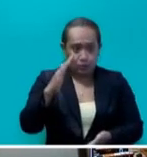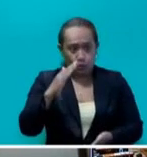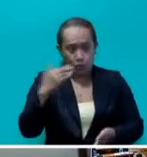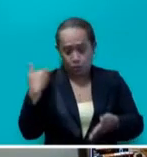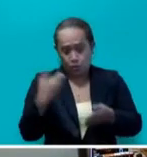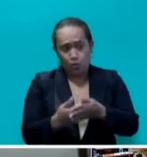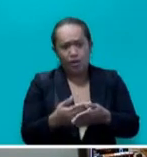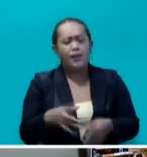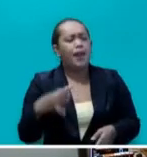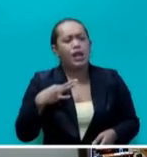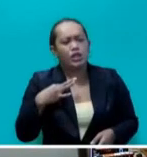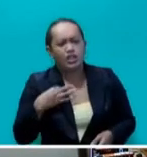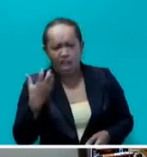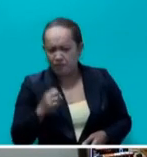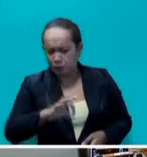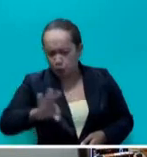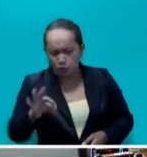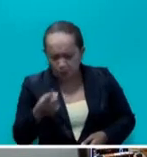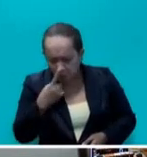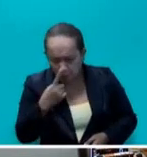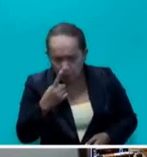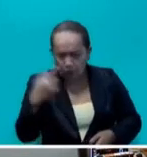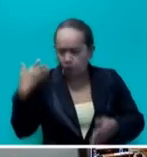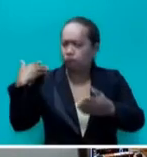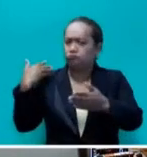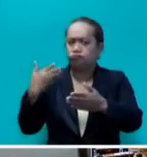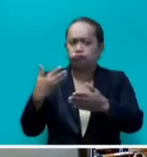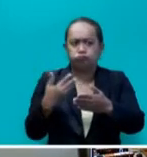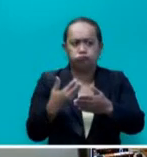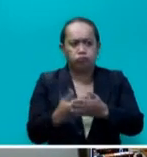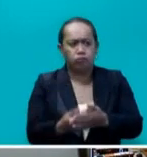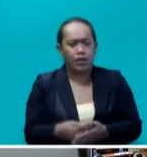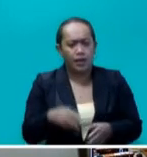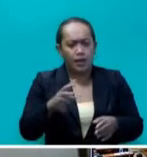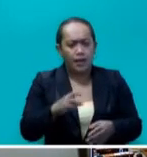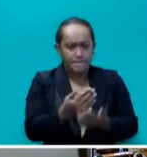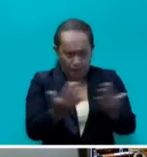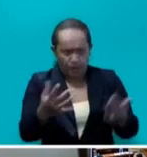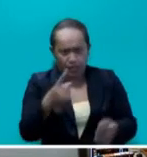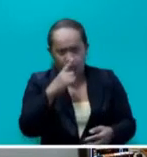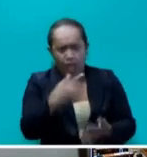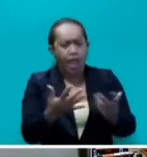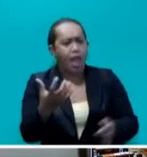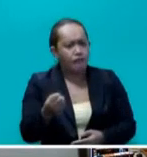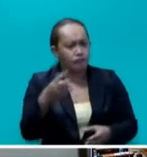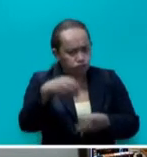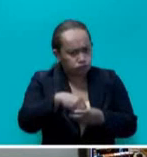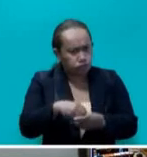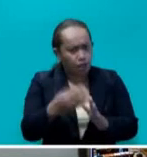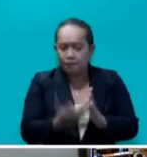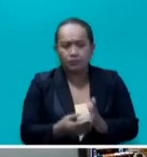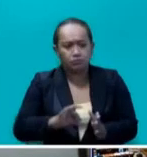of applications which have not been dealt with to date, and we receive frequent complaints from members of the public on these delays of the Department of Lands, which is simply